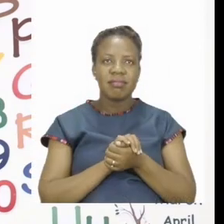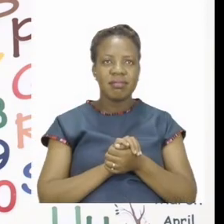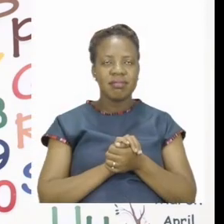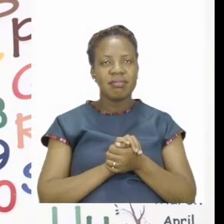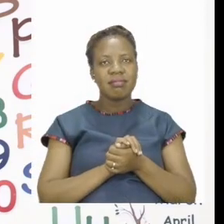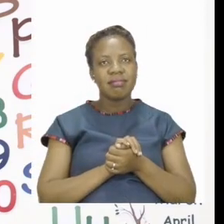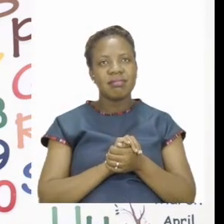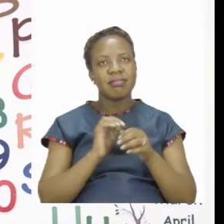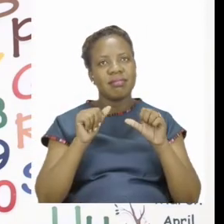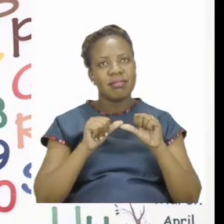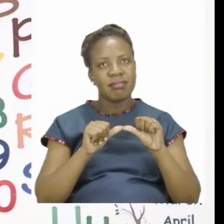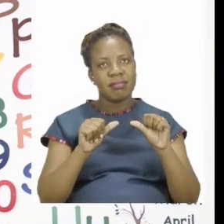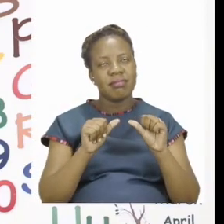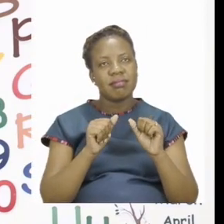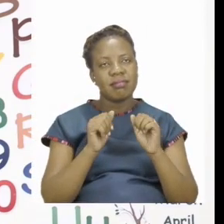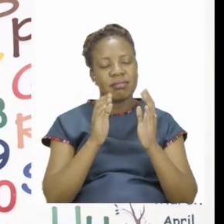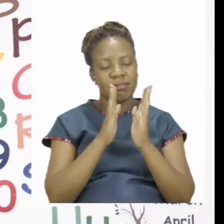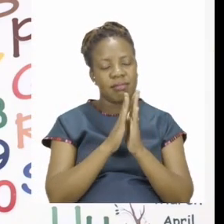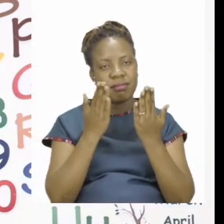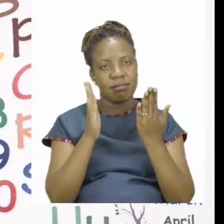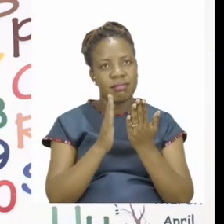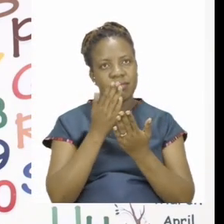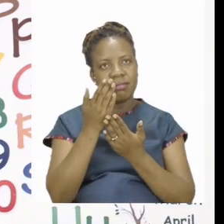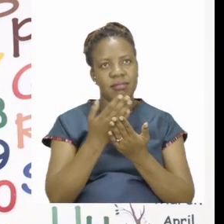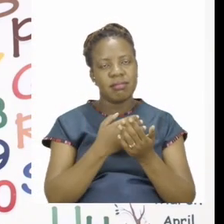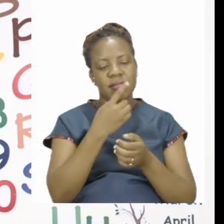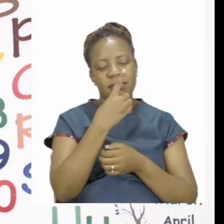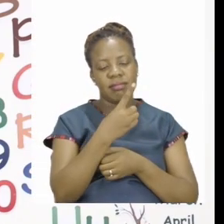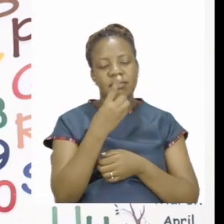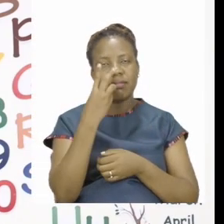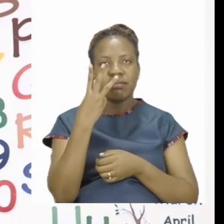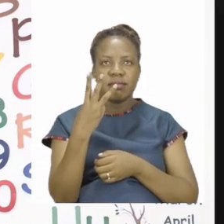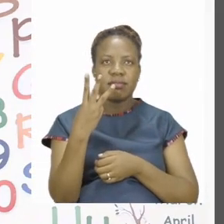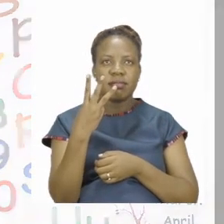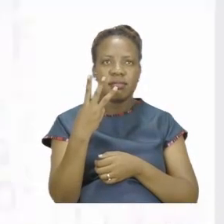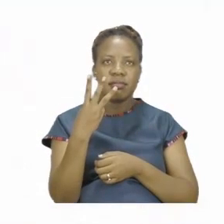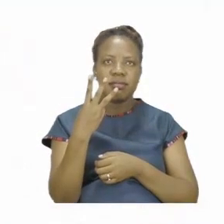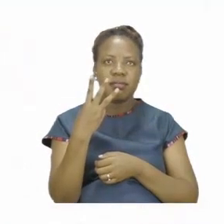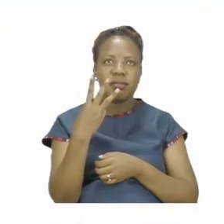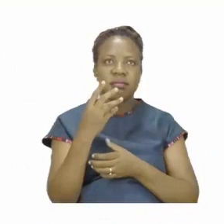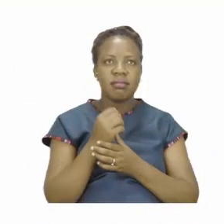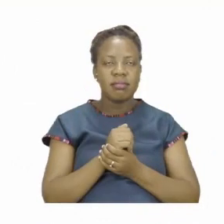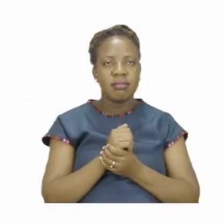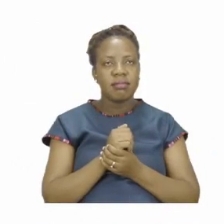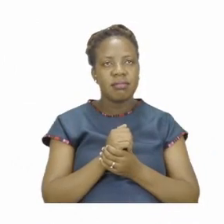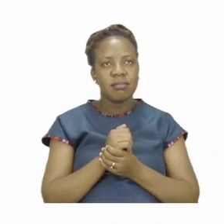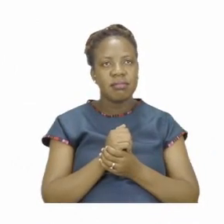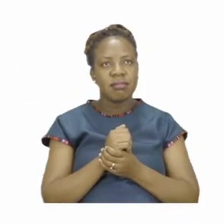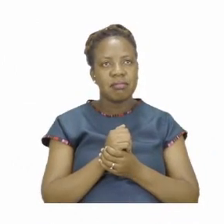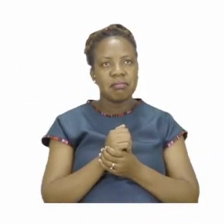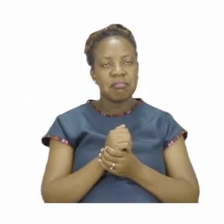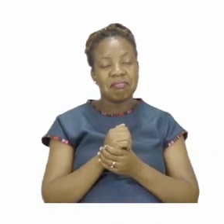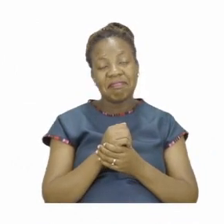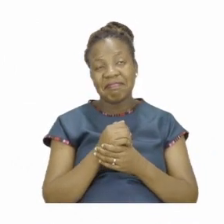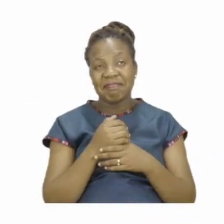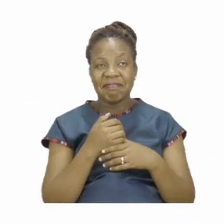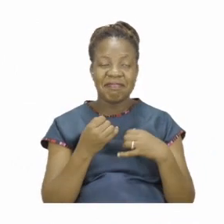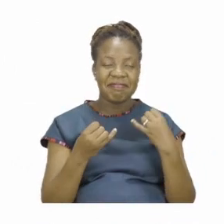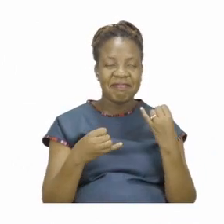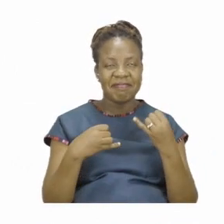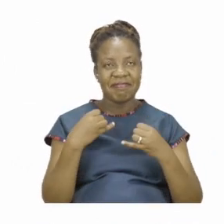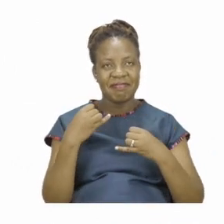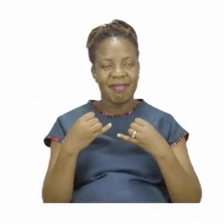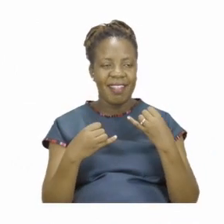Let's move on by going to page 13. On page 13, we are going to have so much fun with